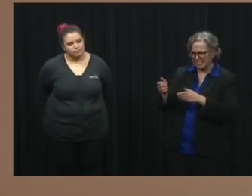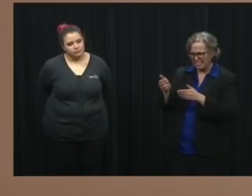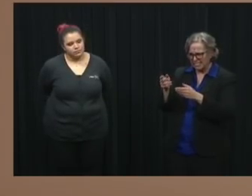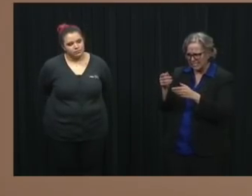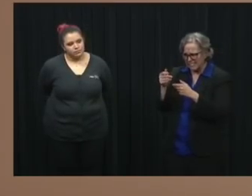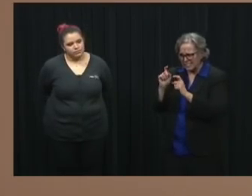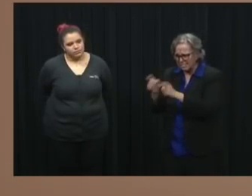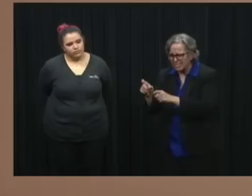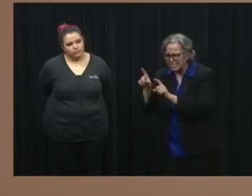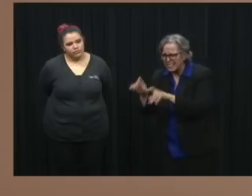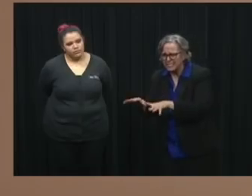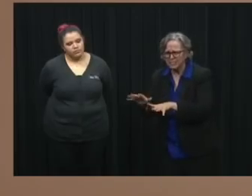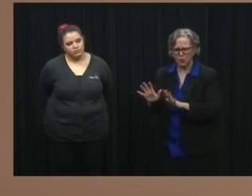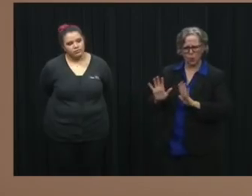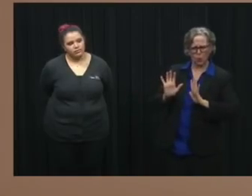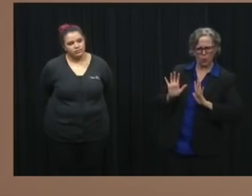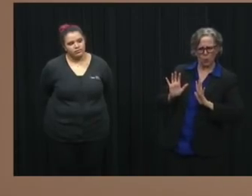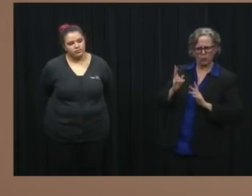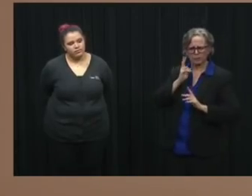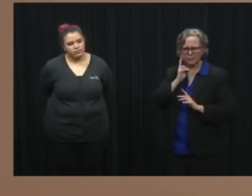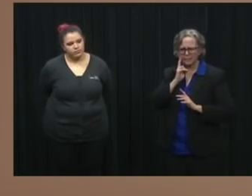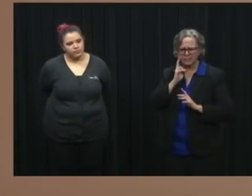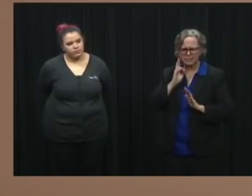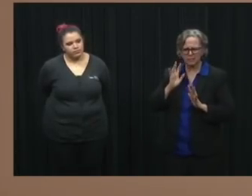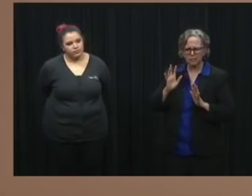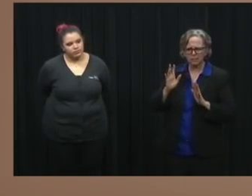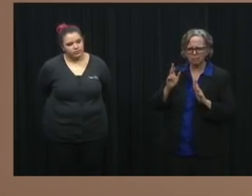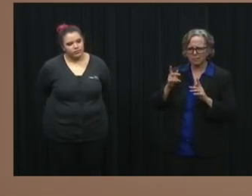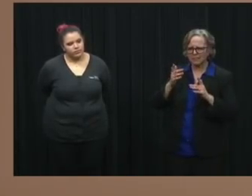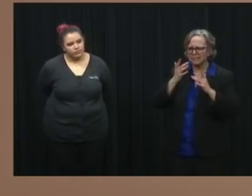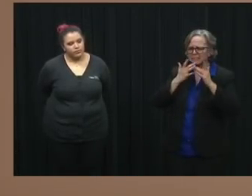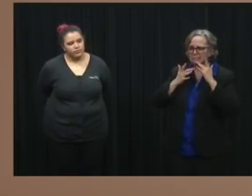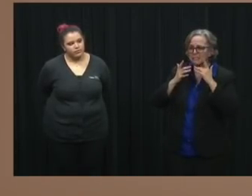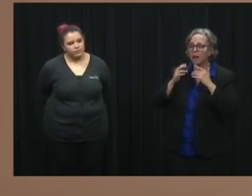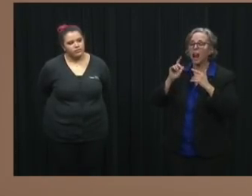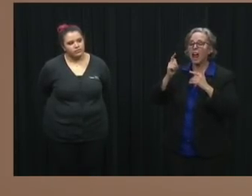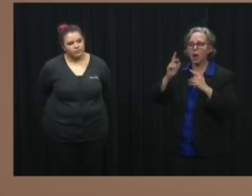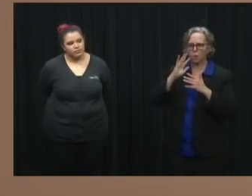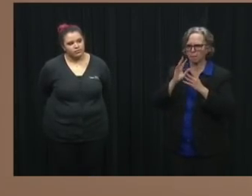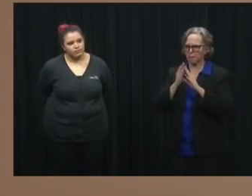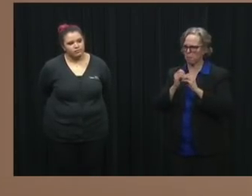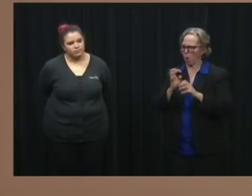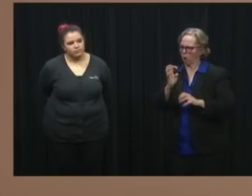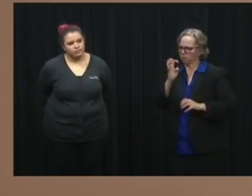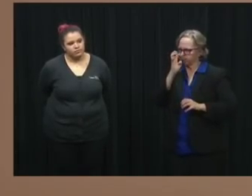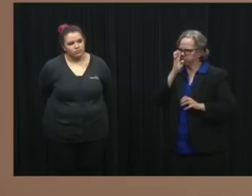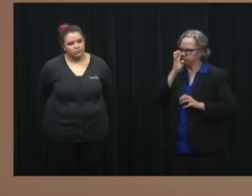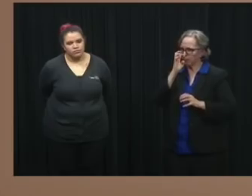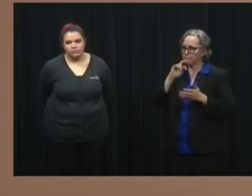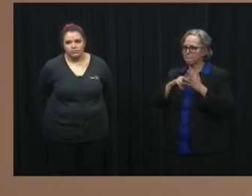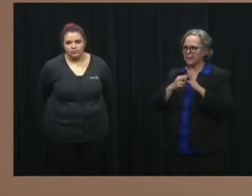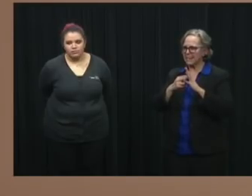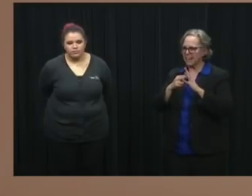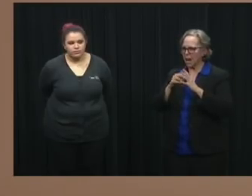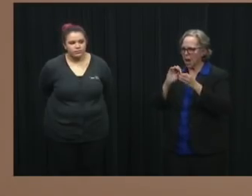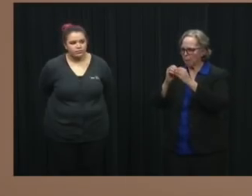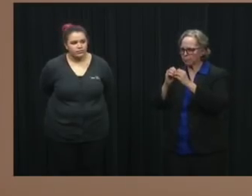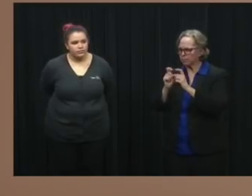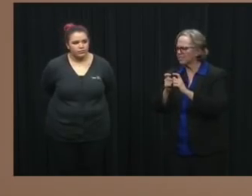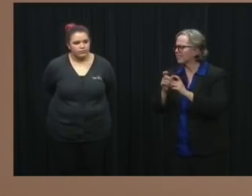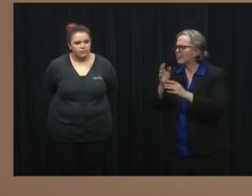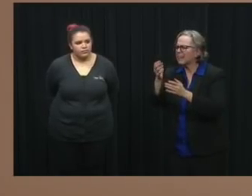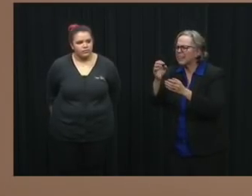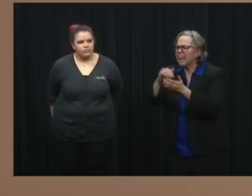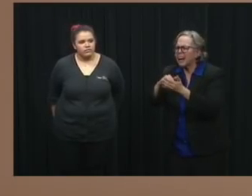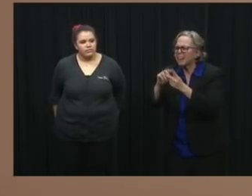apparent. You'll see a tightening of that and probably an effect on the numbers. And I'm sorry, your second question was on, do you